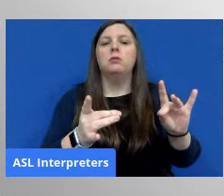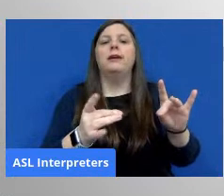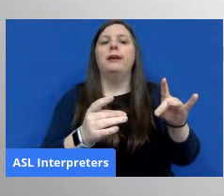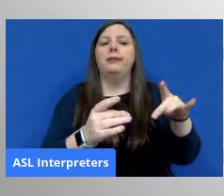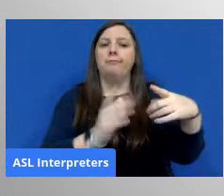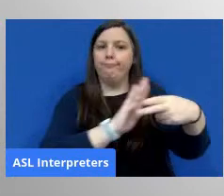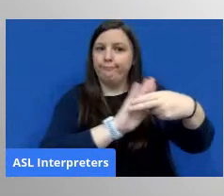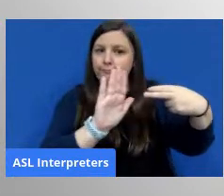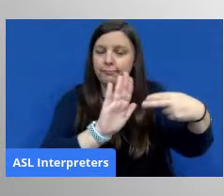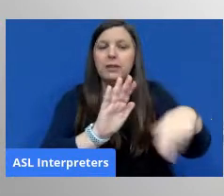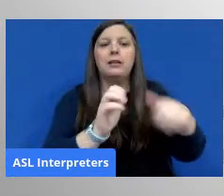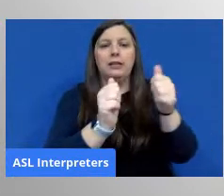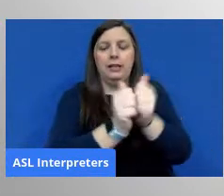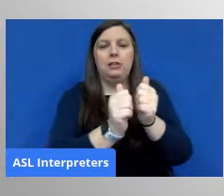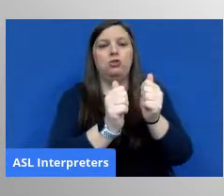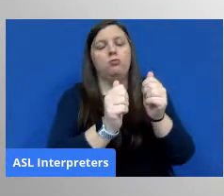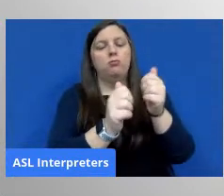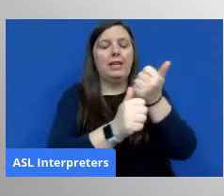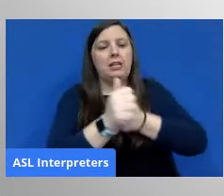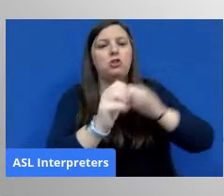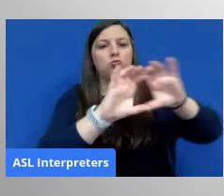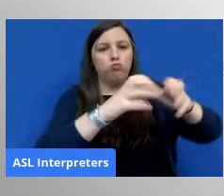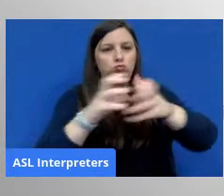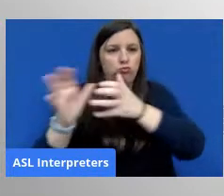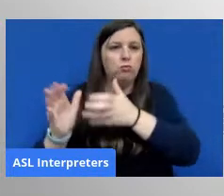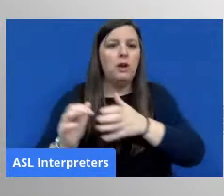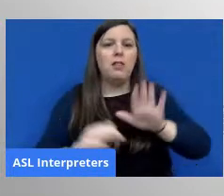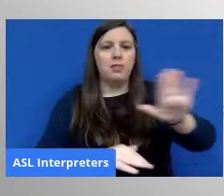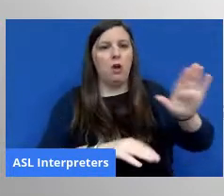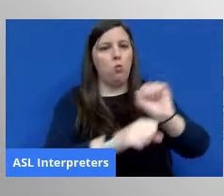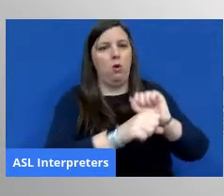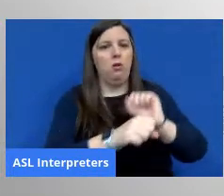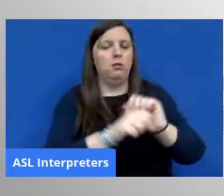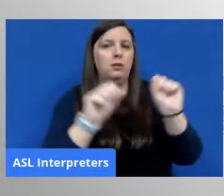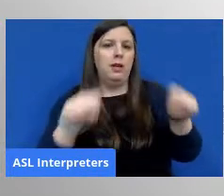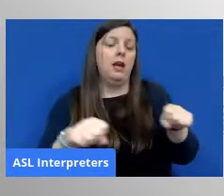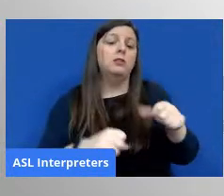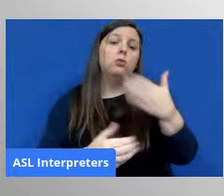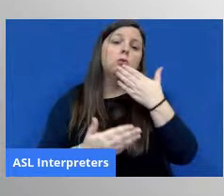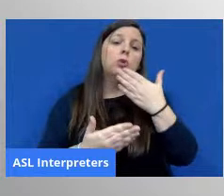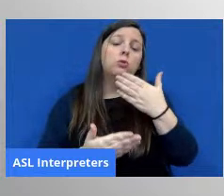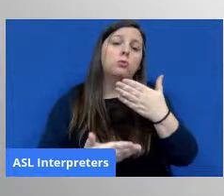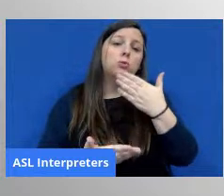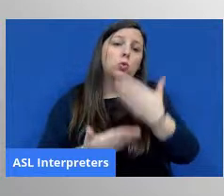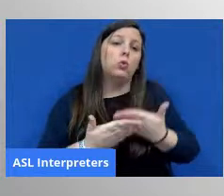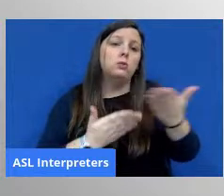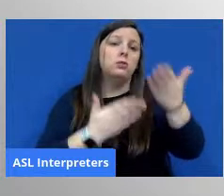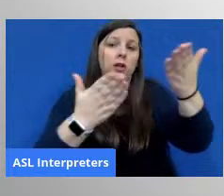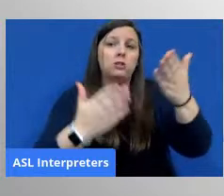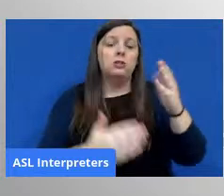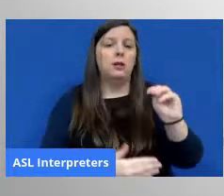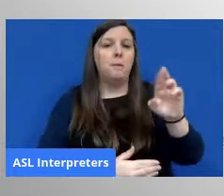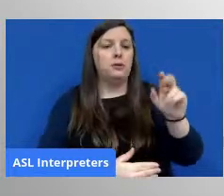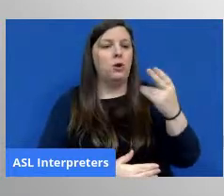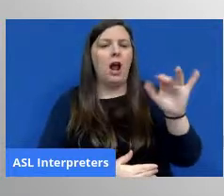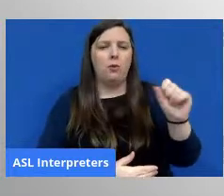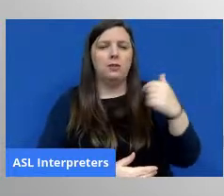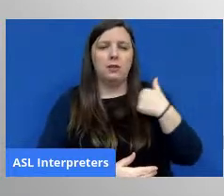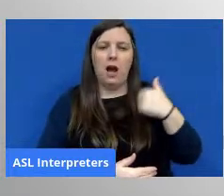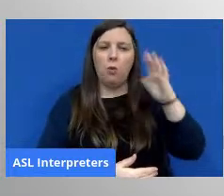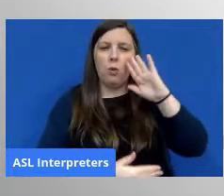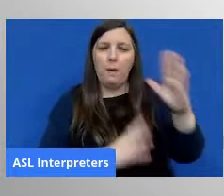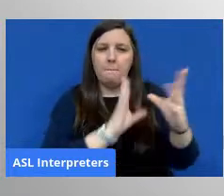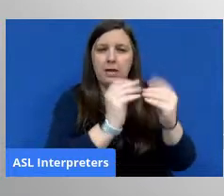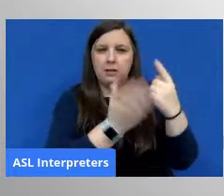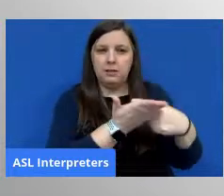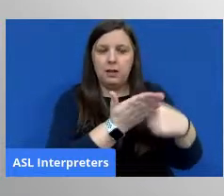do. So good suggestions, and Mr. Harris and I will follow through. I have a